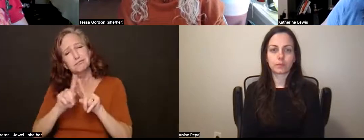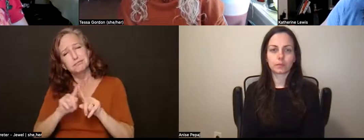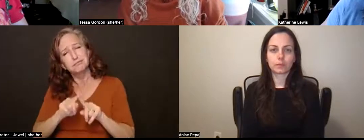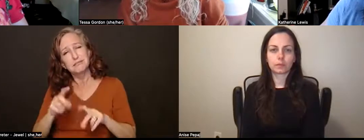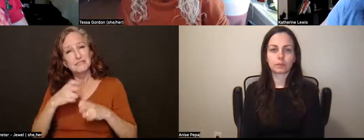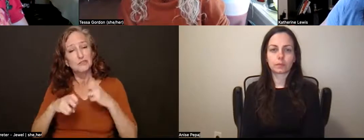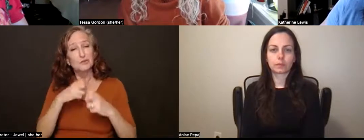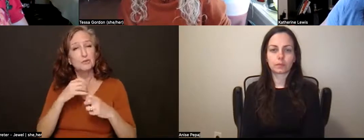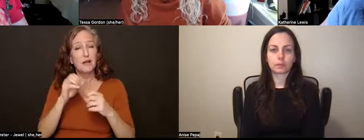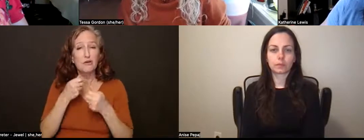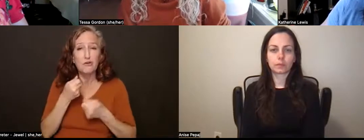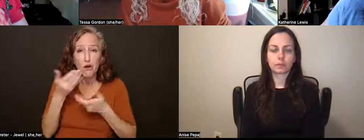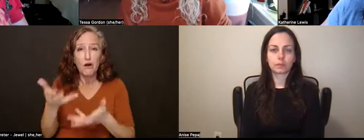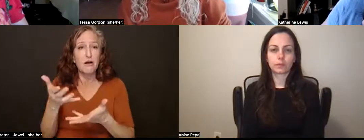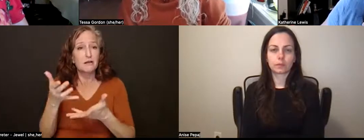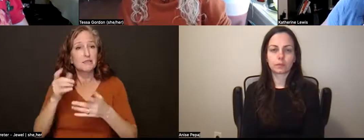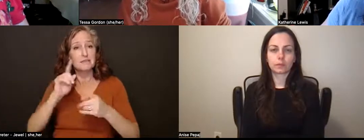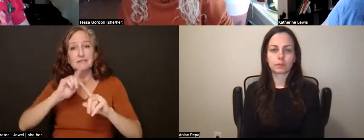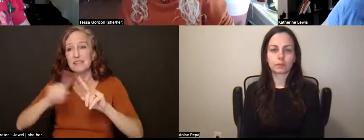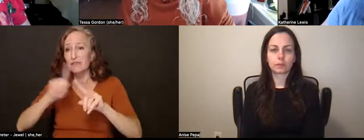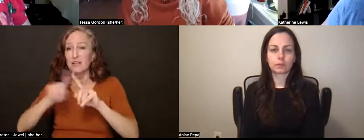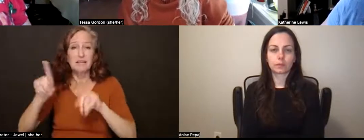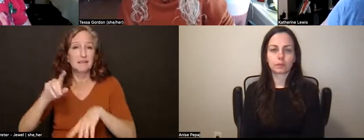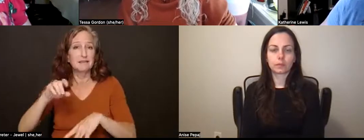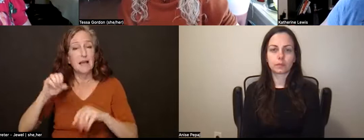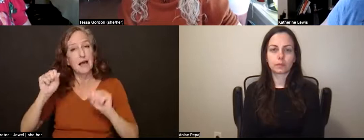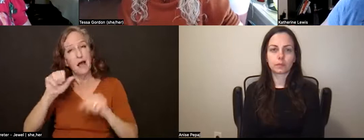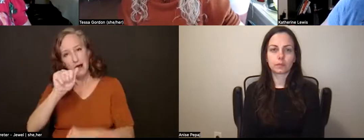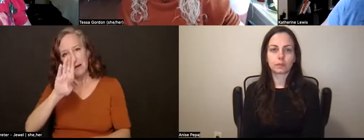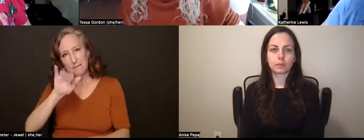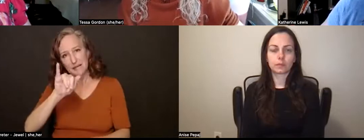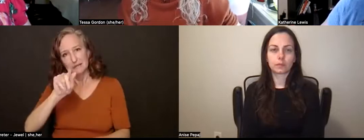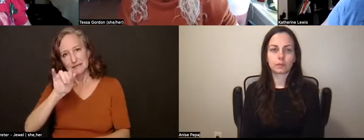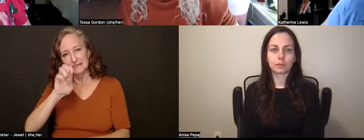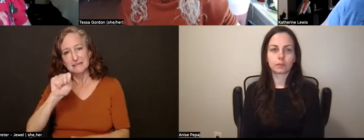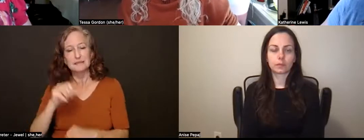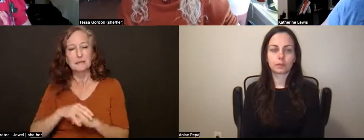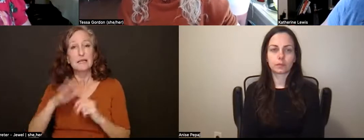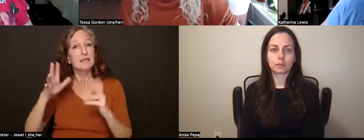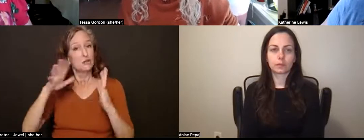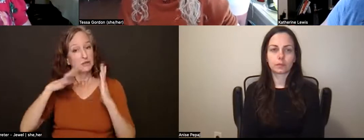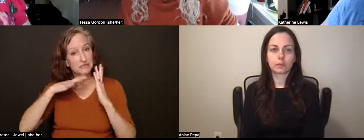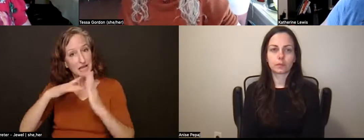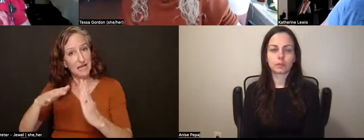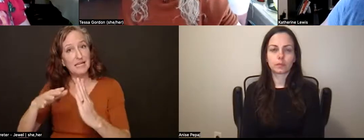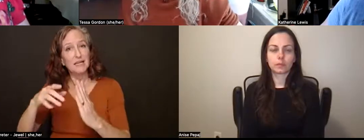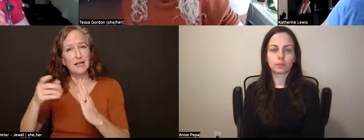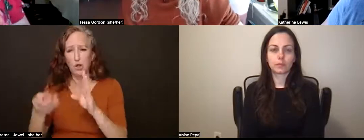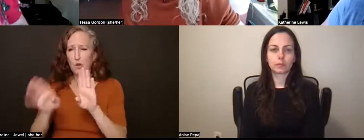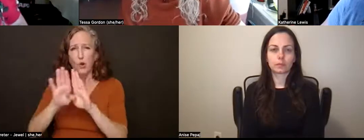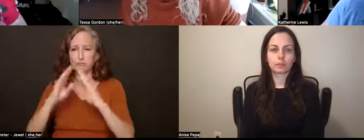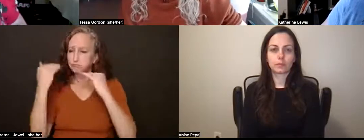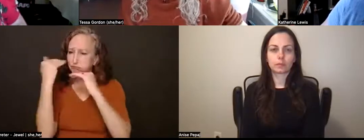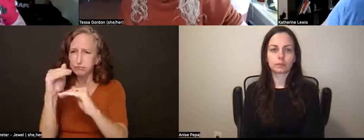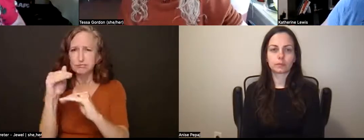a multitude of other different abilities. And if you're going to do a study, don't just close it off, because you need to understand that